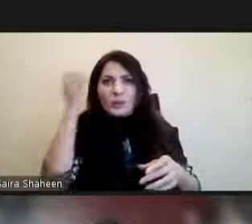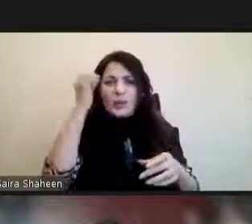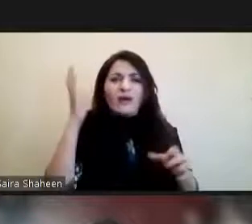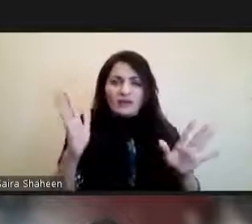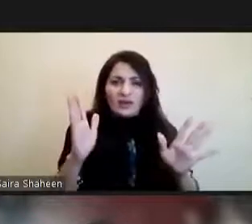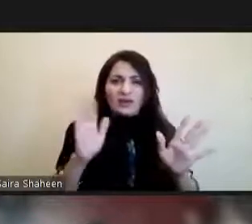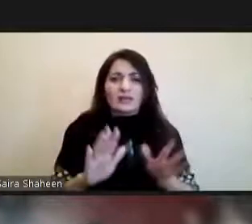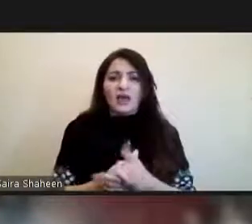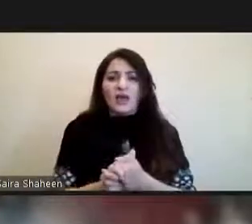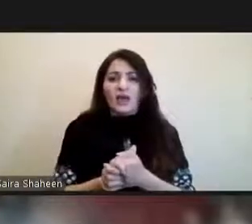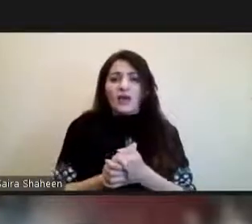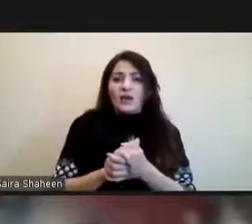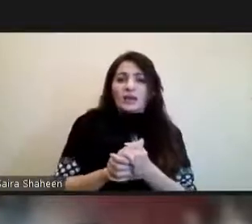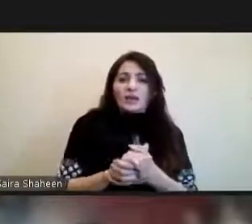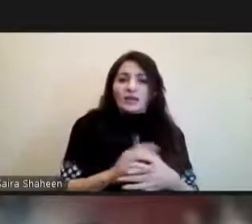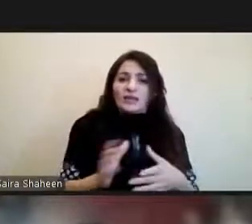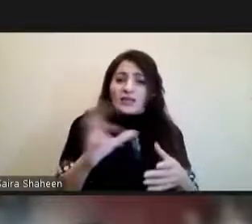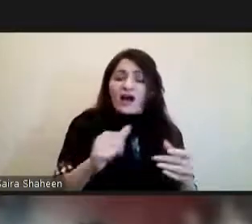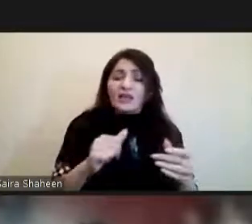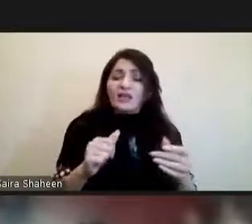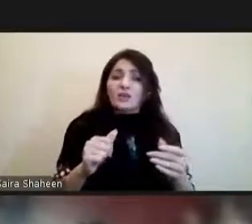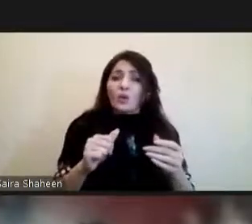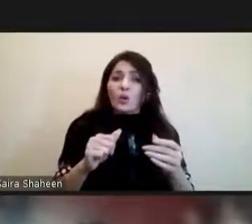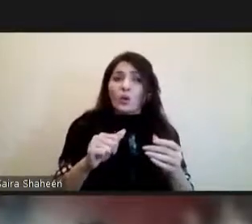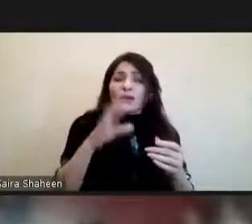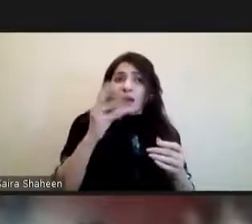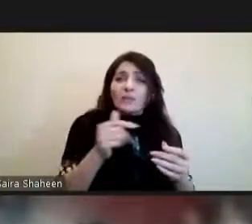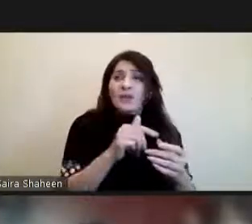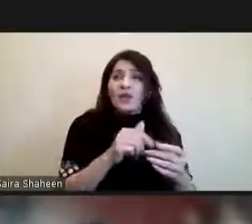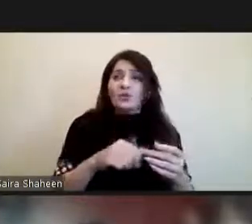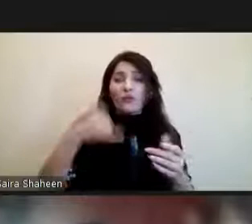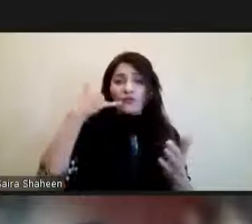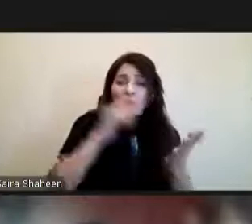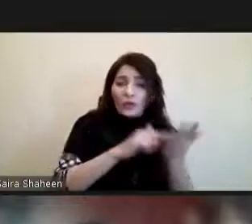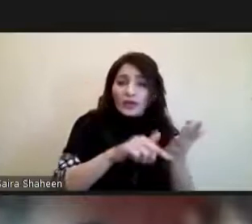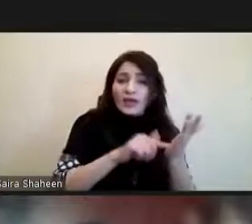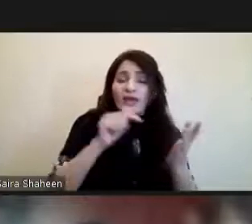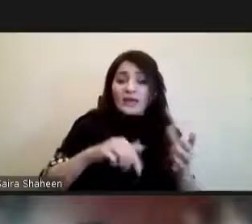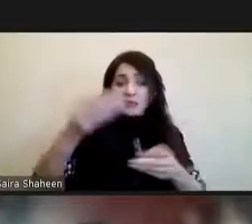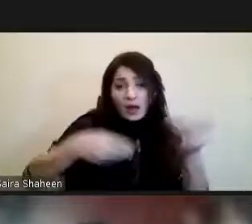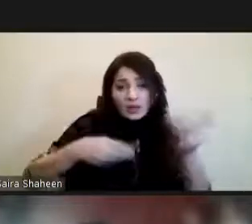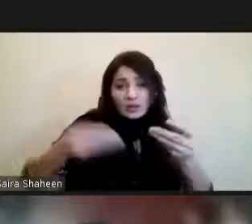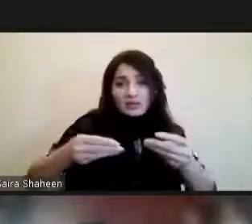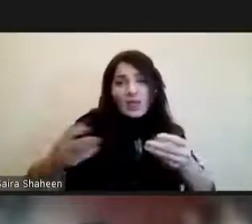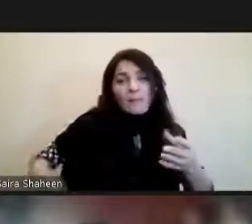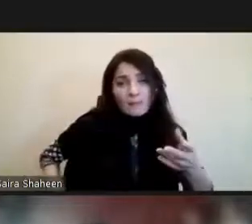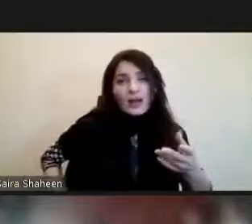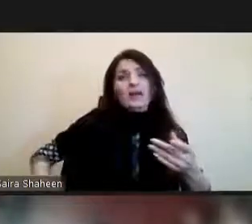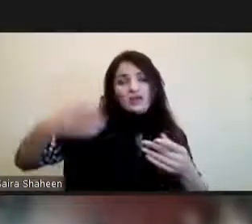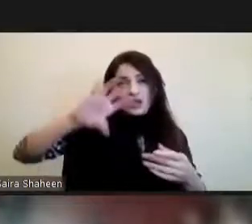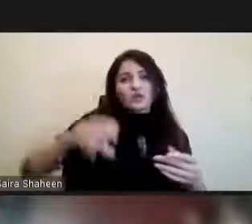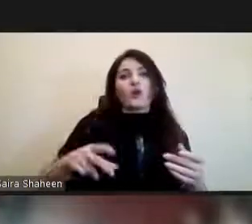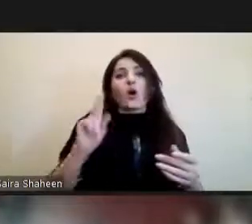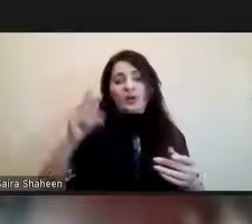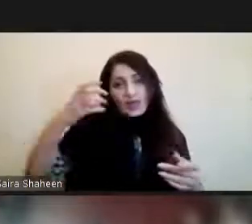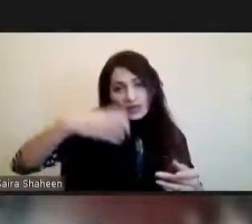with all the types of phones, only around 10% of people in both markets, in Bangladesh and Kenya,